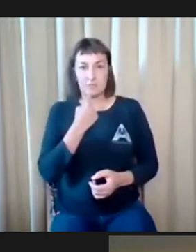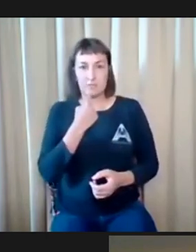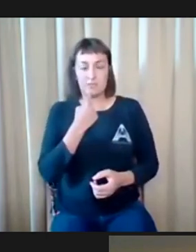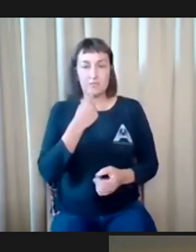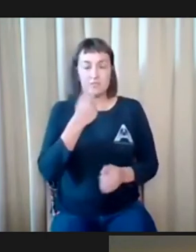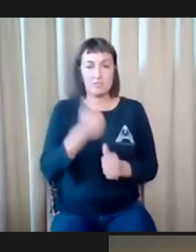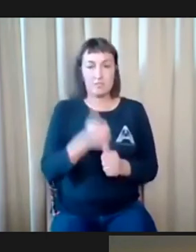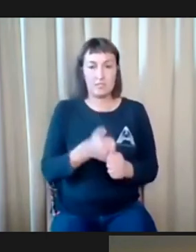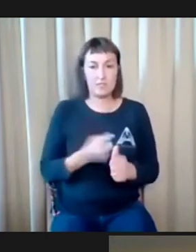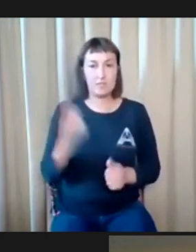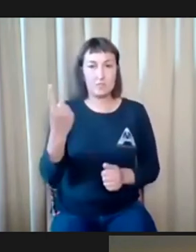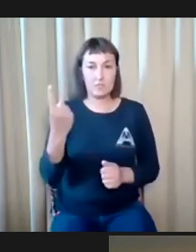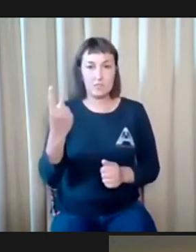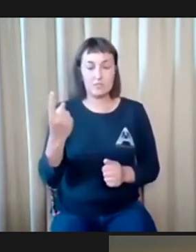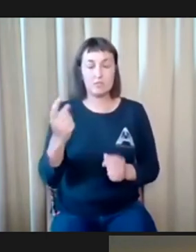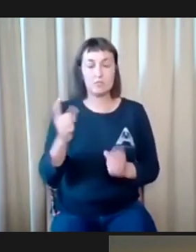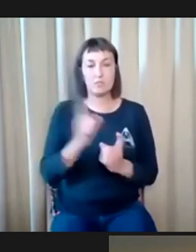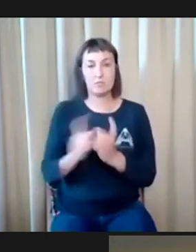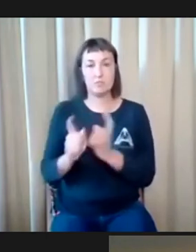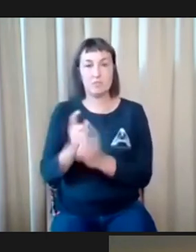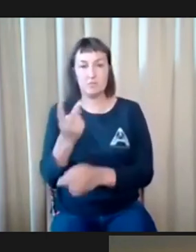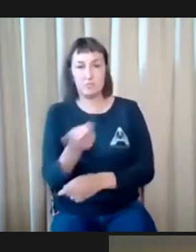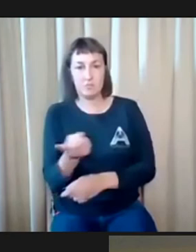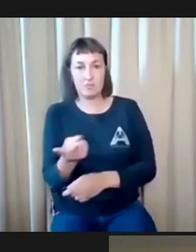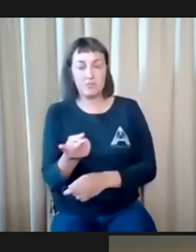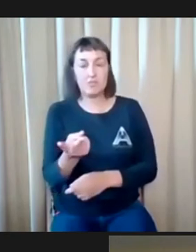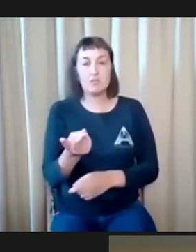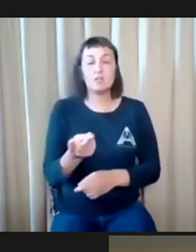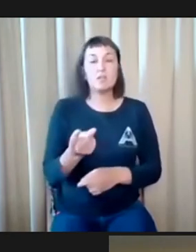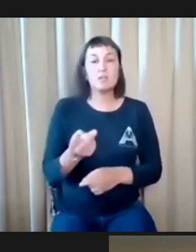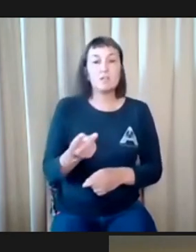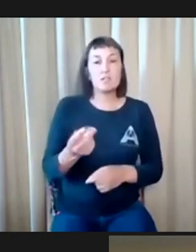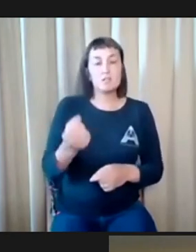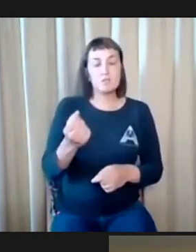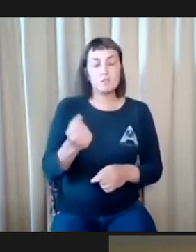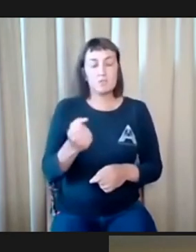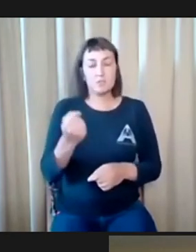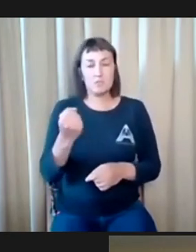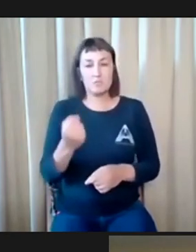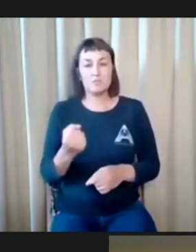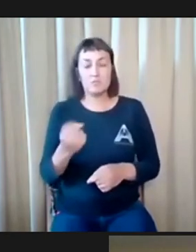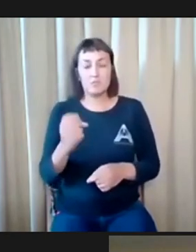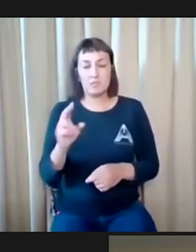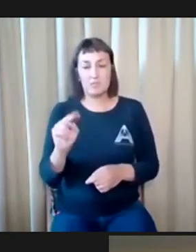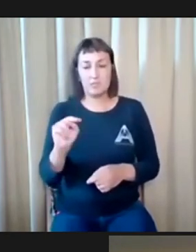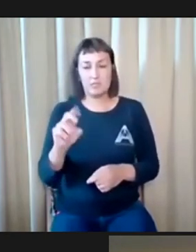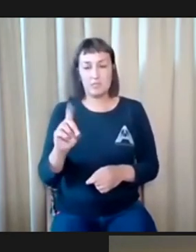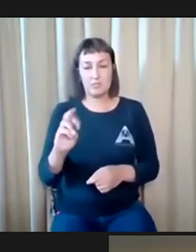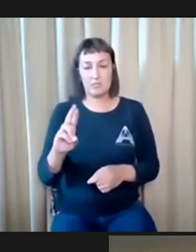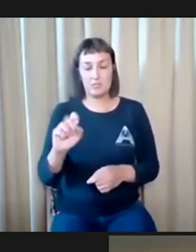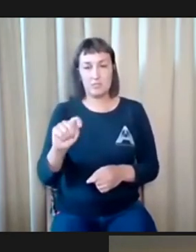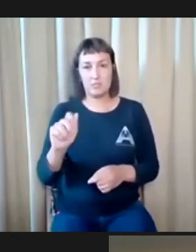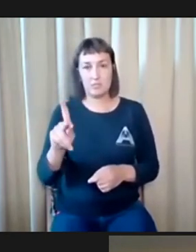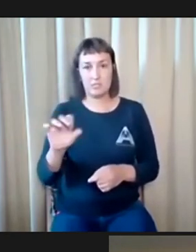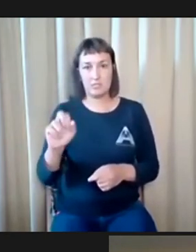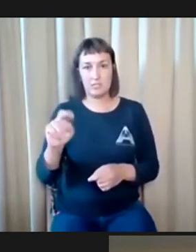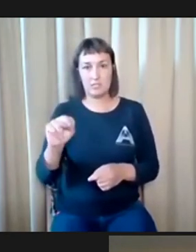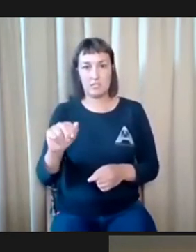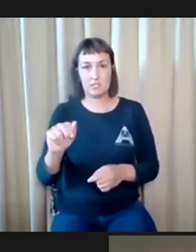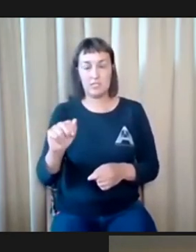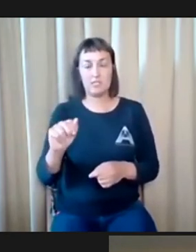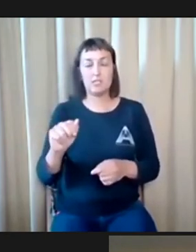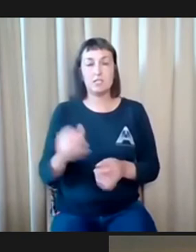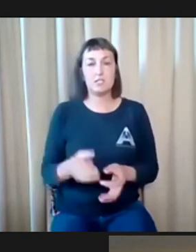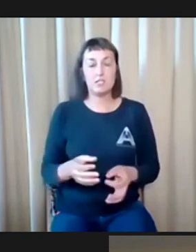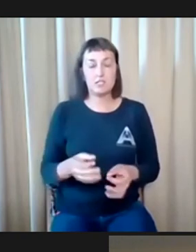met and who's ever met both of you, what a undertaking to have to deal with something so horrible